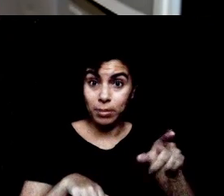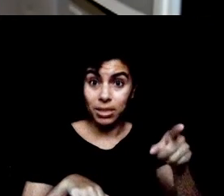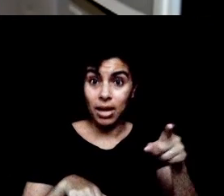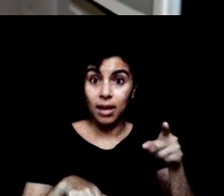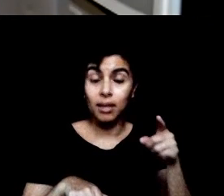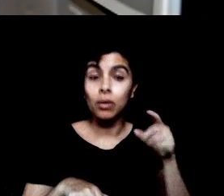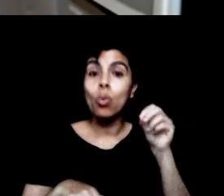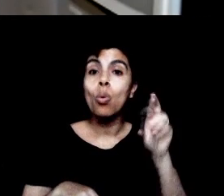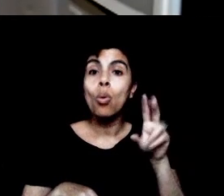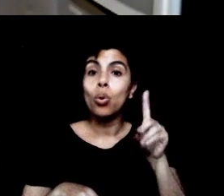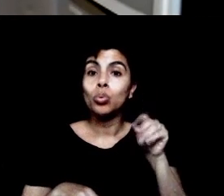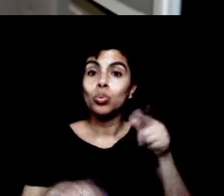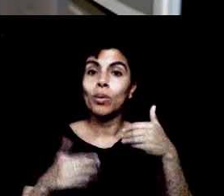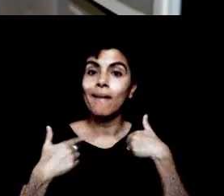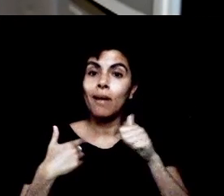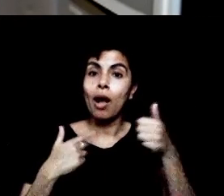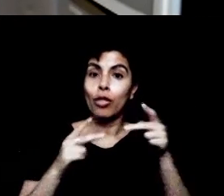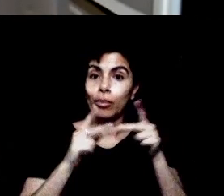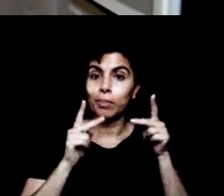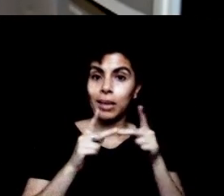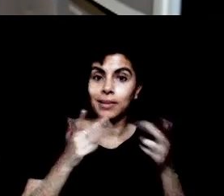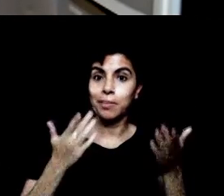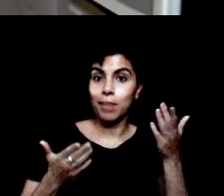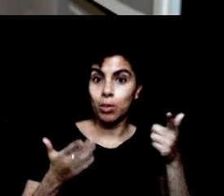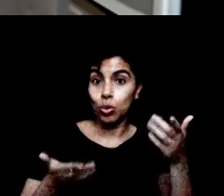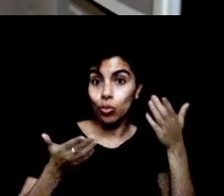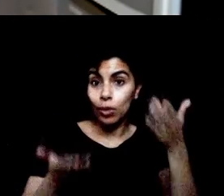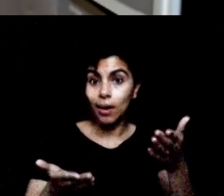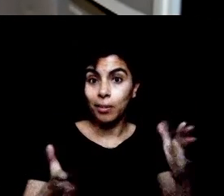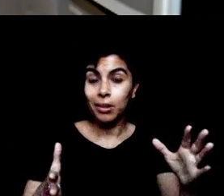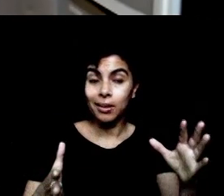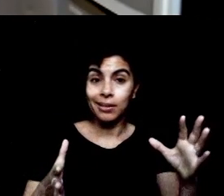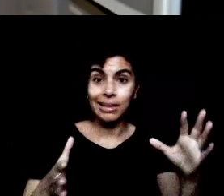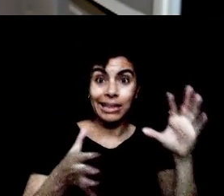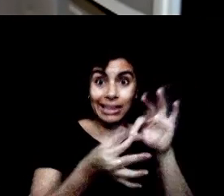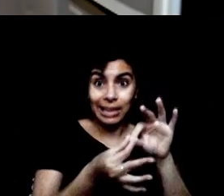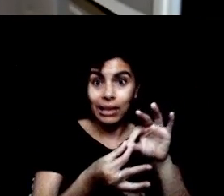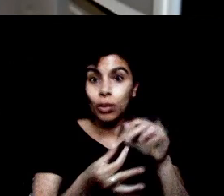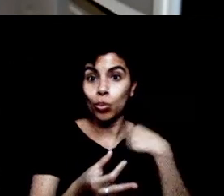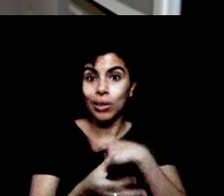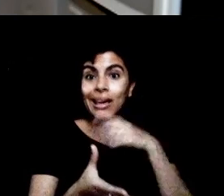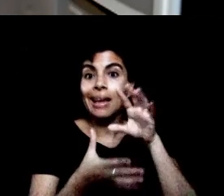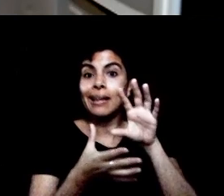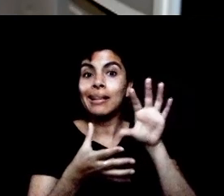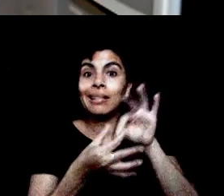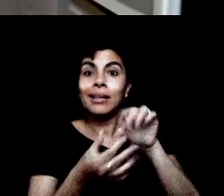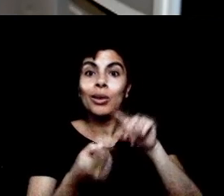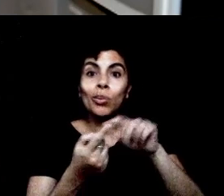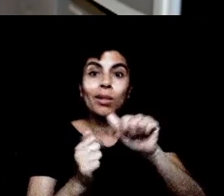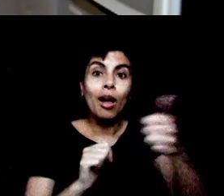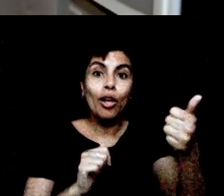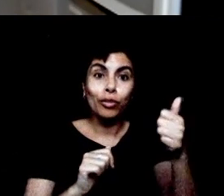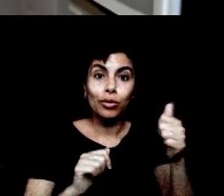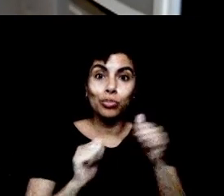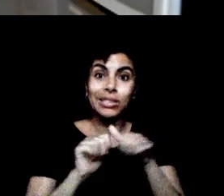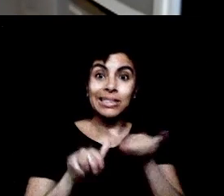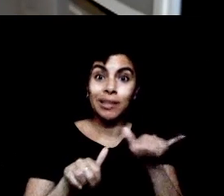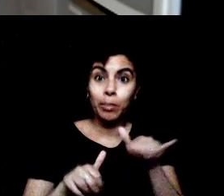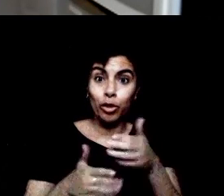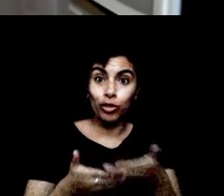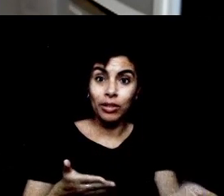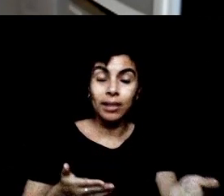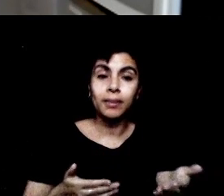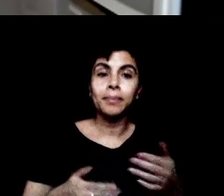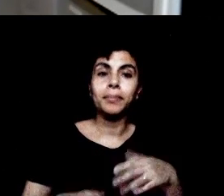your website, or are there other places that you might recommend linking out that we could link others to with similar